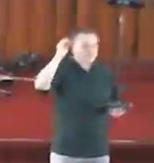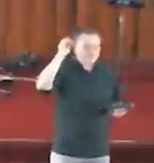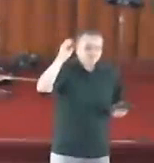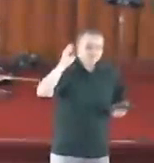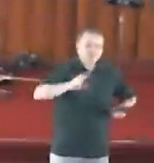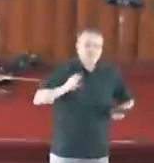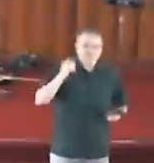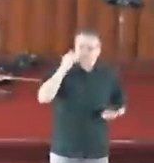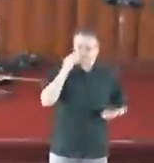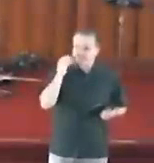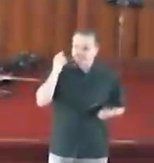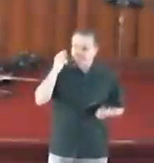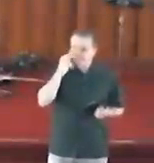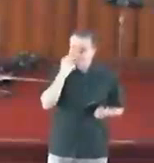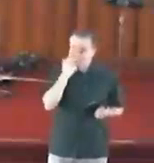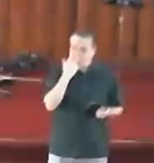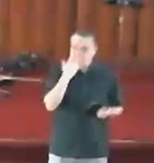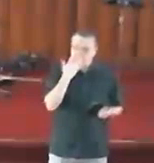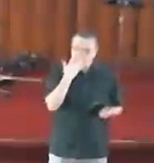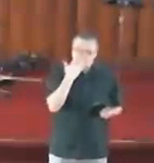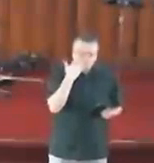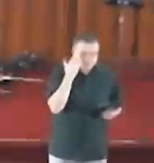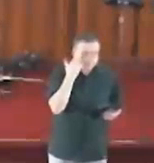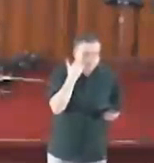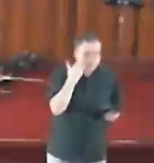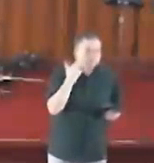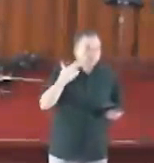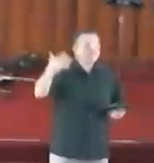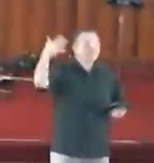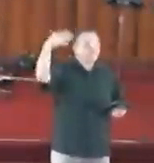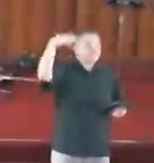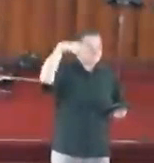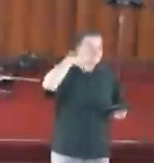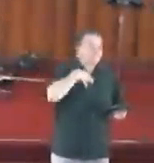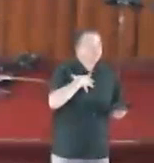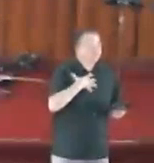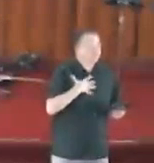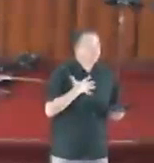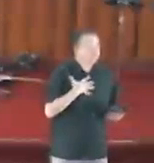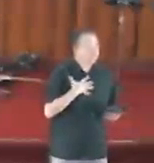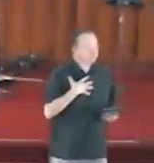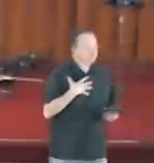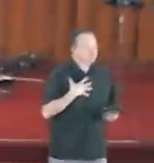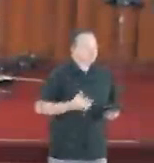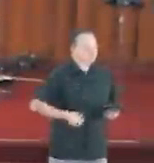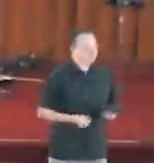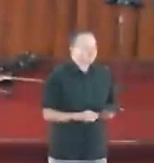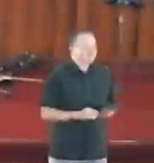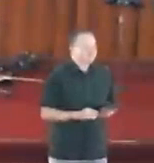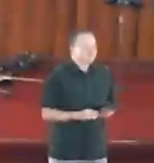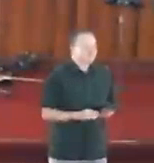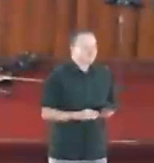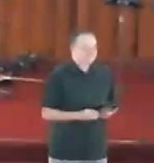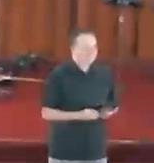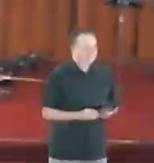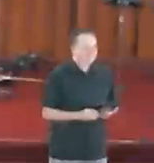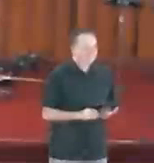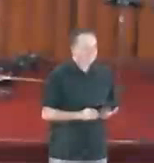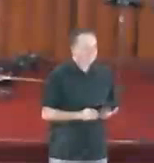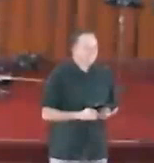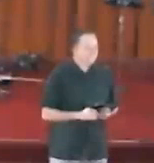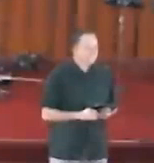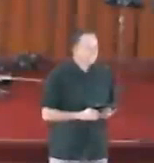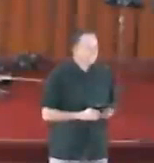dice, yo fui enviado para que orara, para que recobrara la vista y que recibieras el Espíritu Santo. And Ananias says in